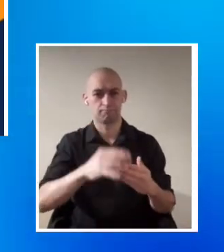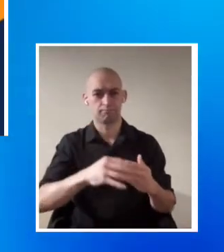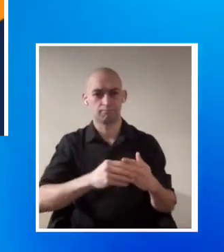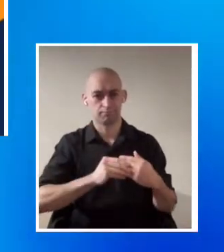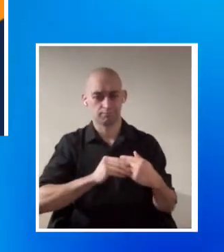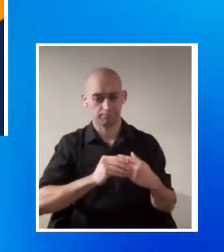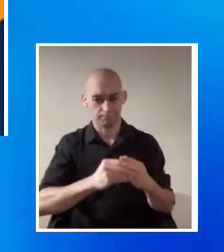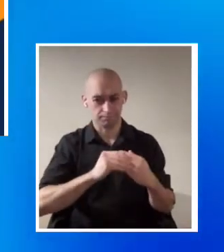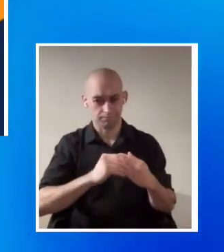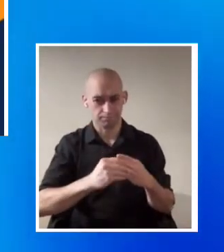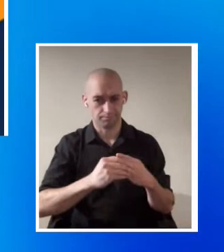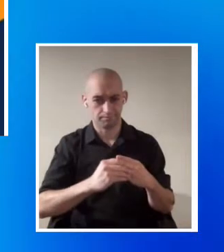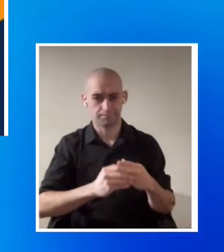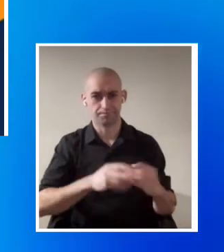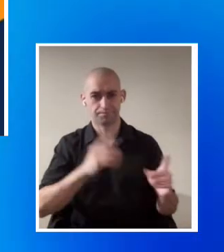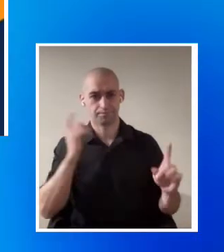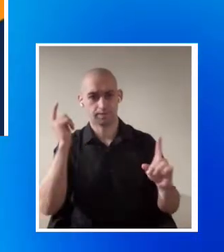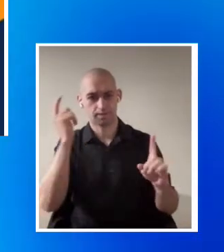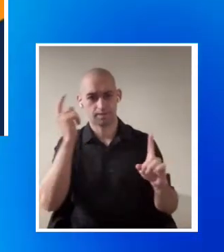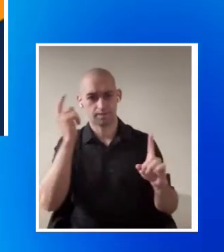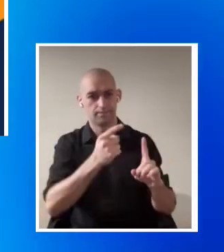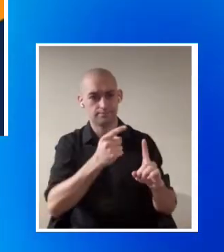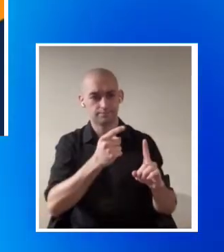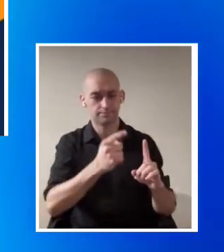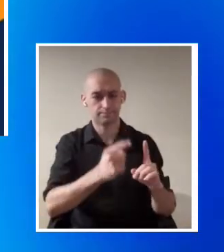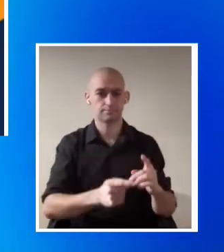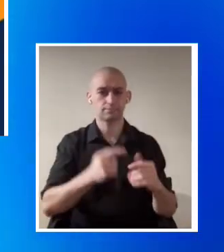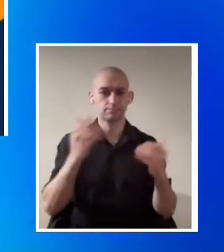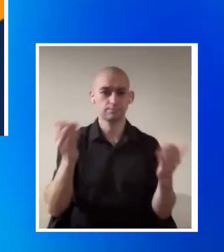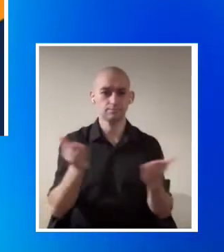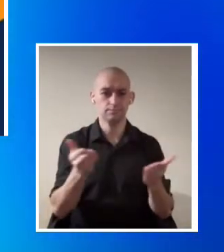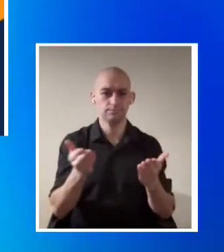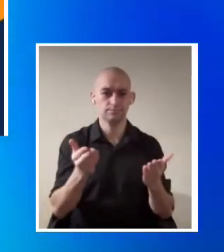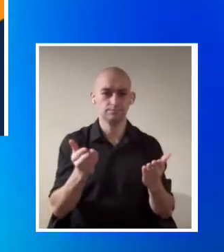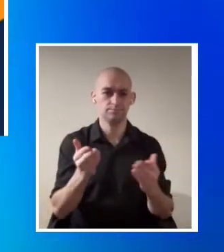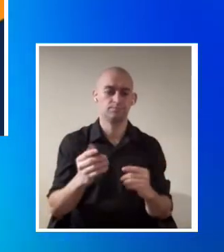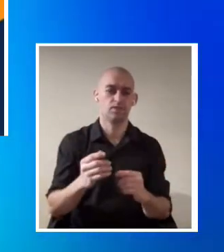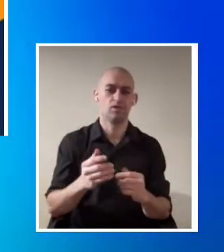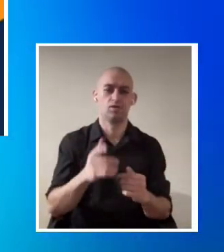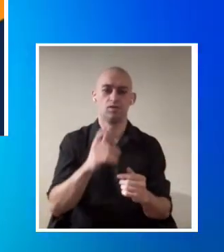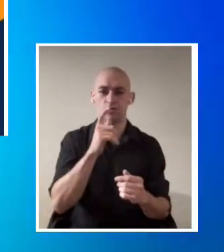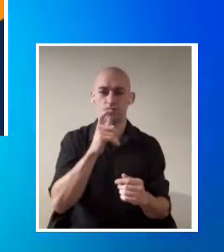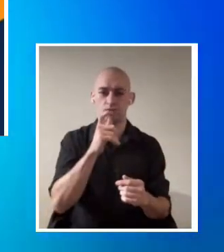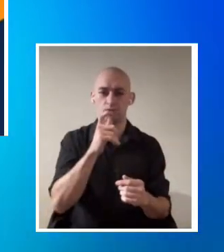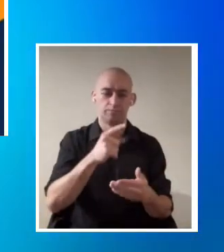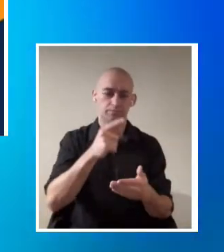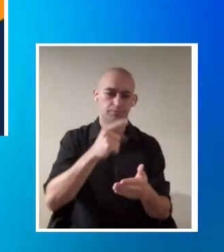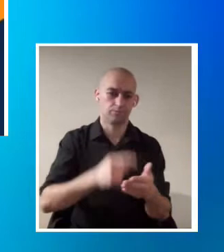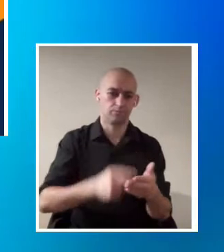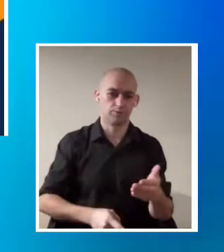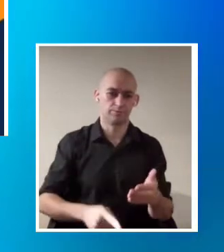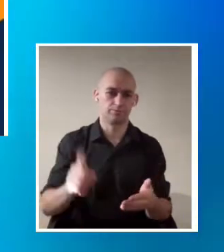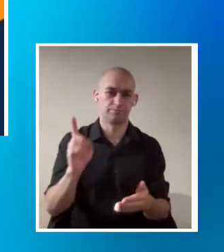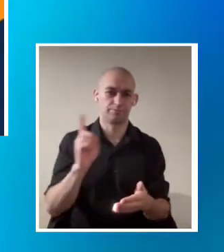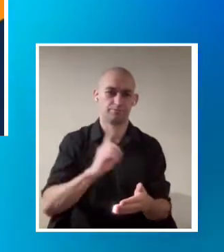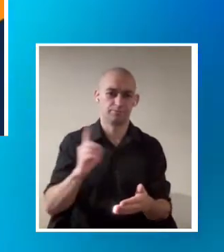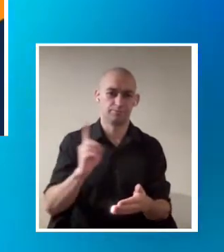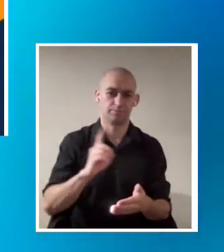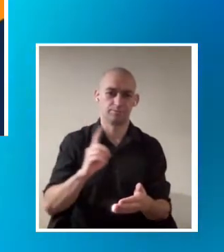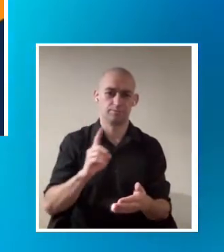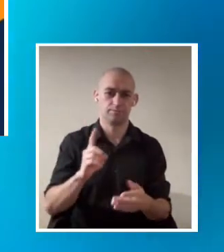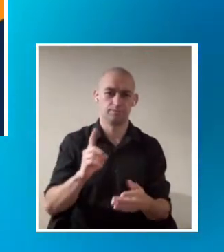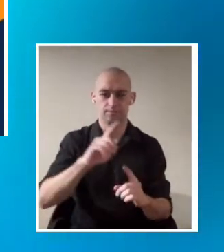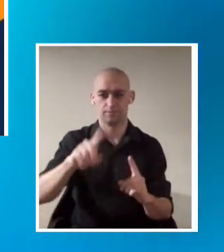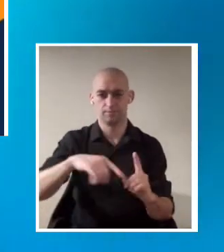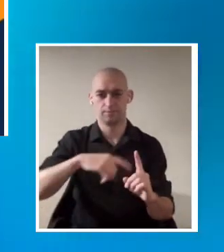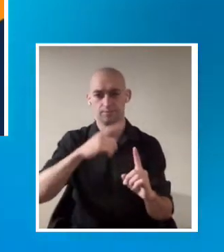own needs and priorities. While working on the 2023 to 2028 consolidated plan with the community,